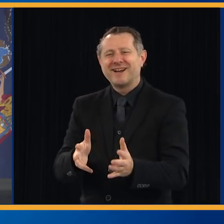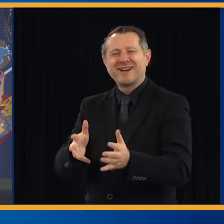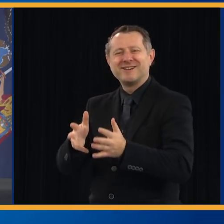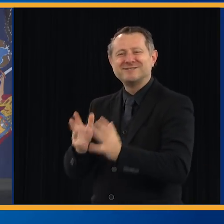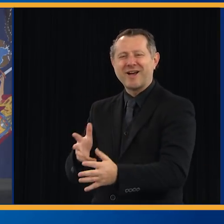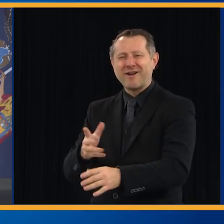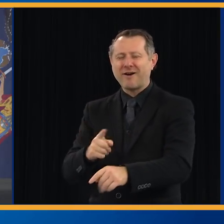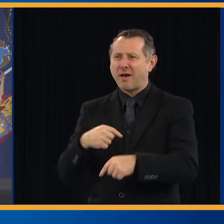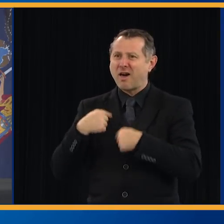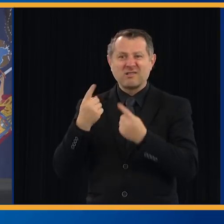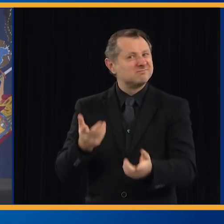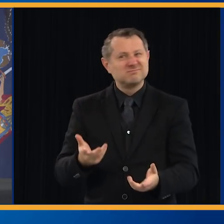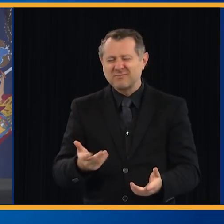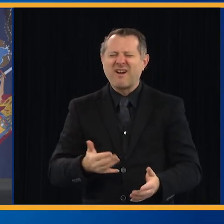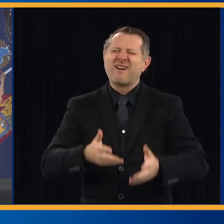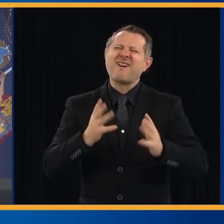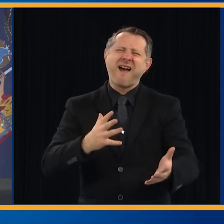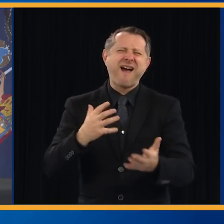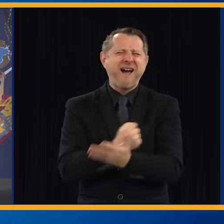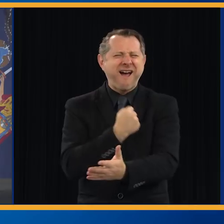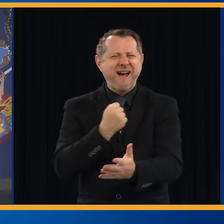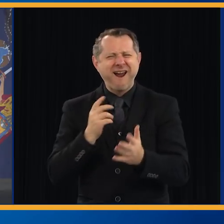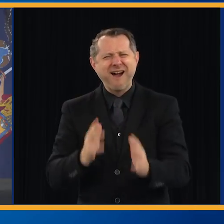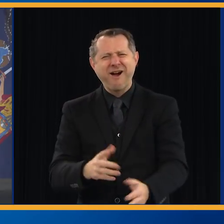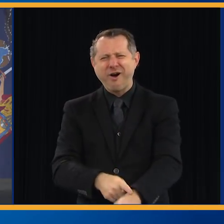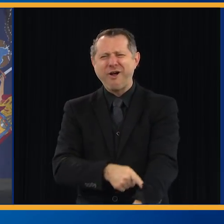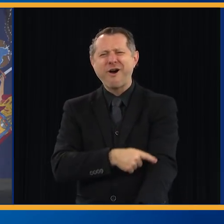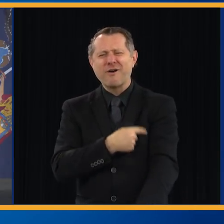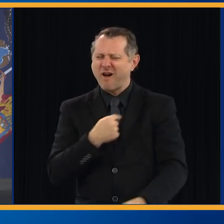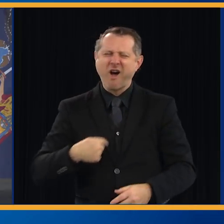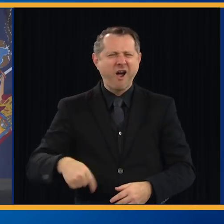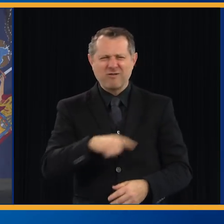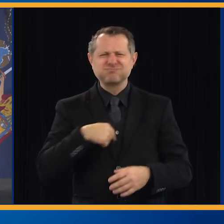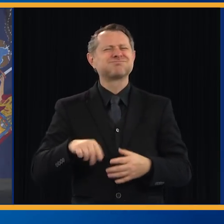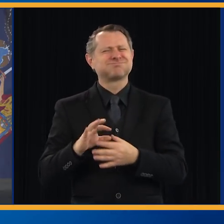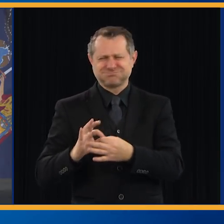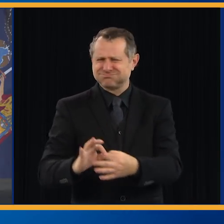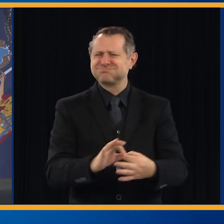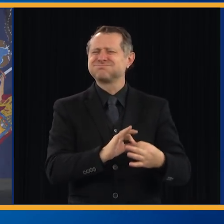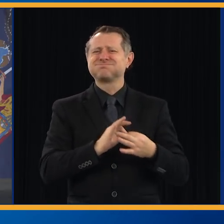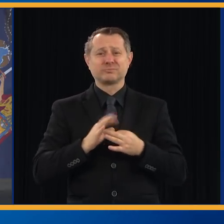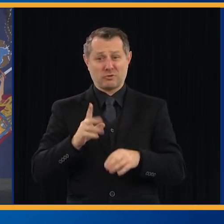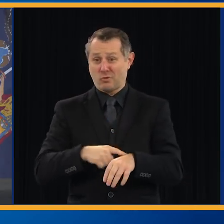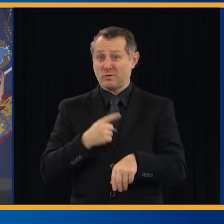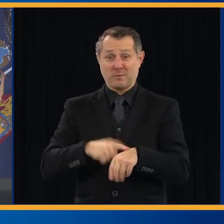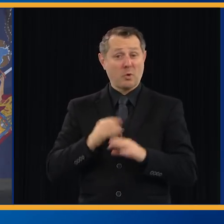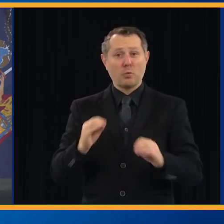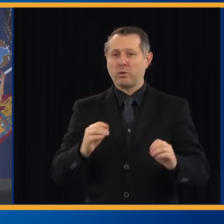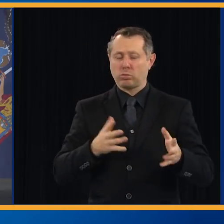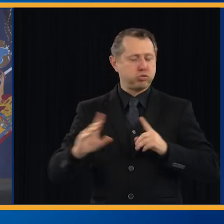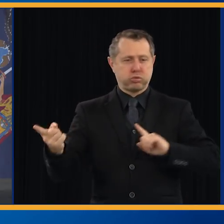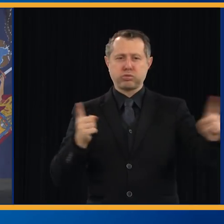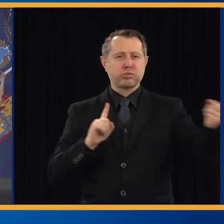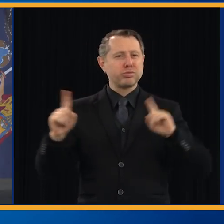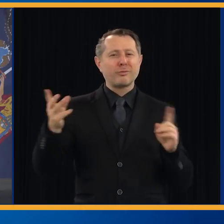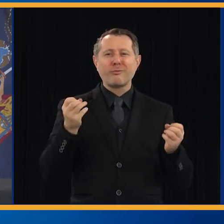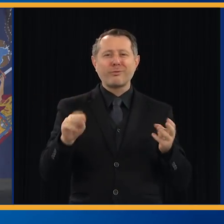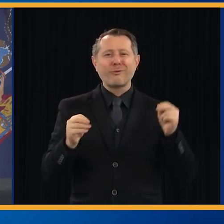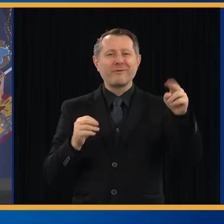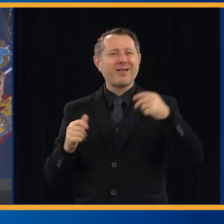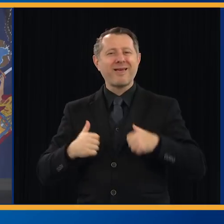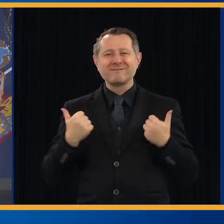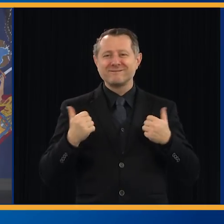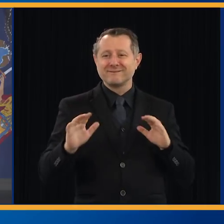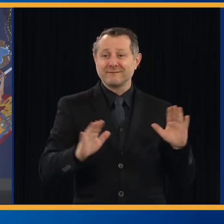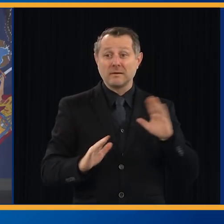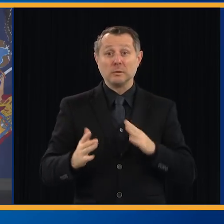years, right? And reconnect in a way we haven't had the opportunity in years. Today